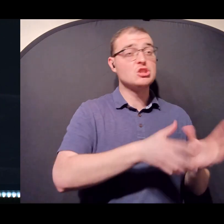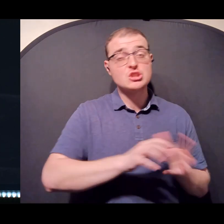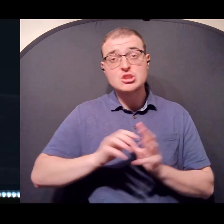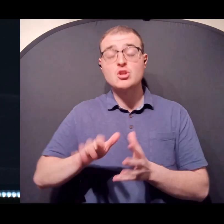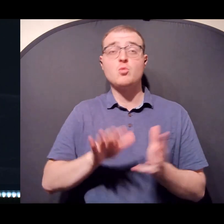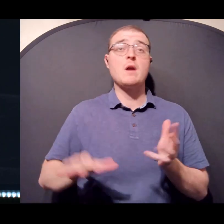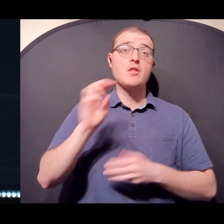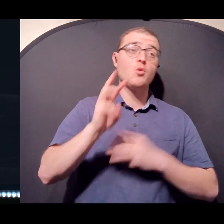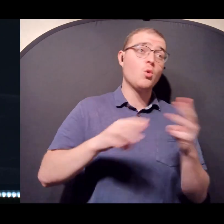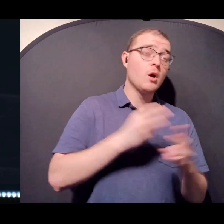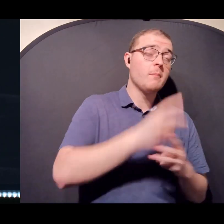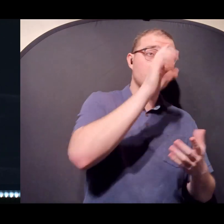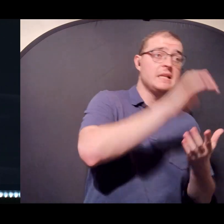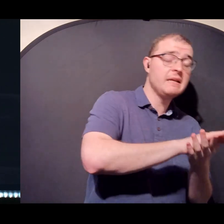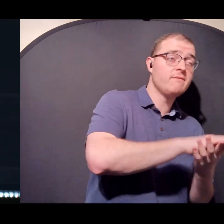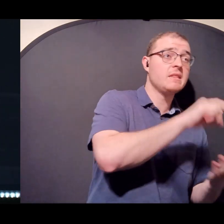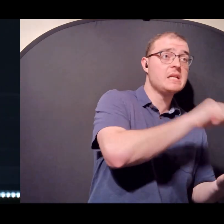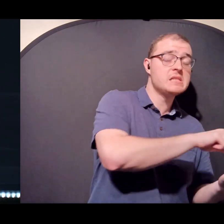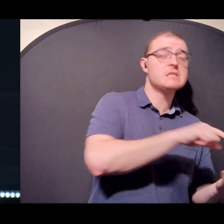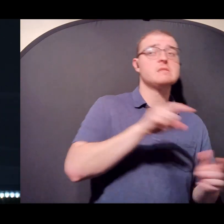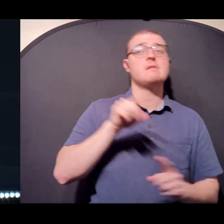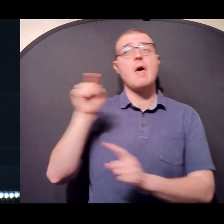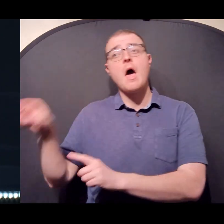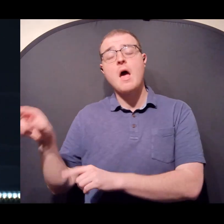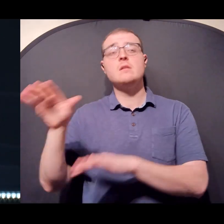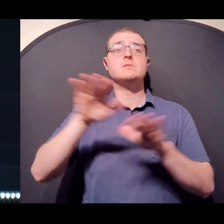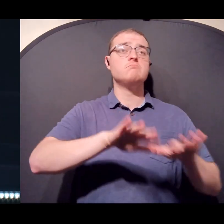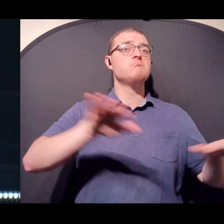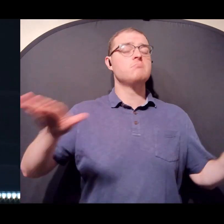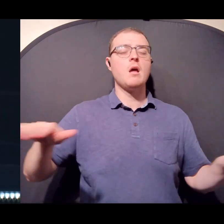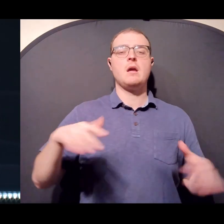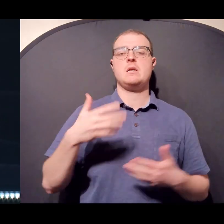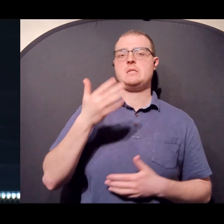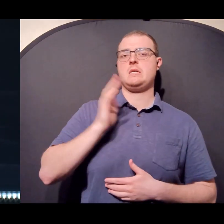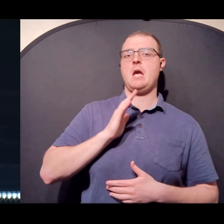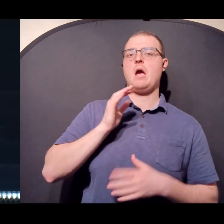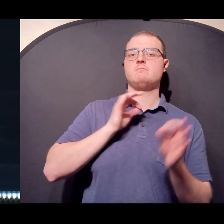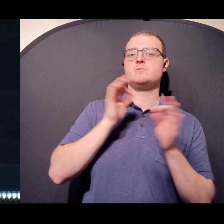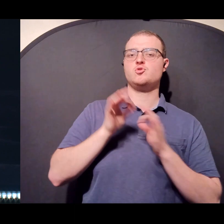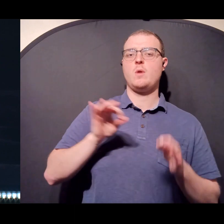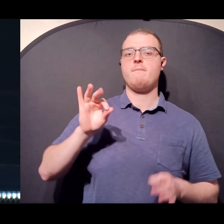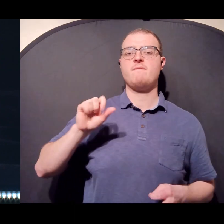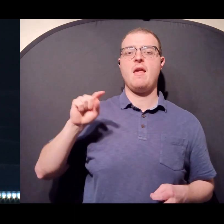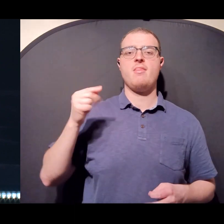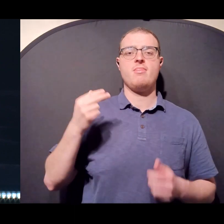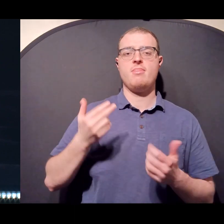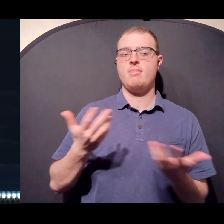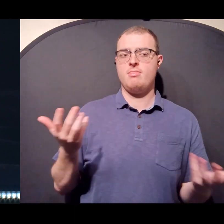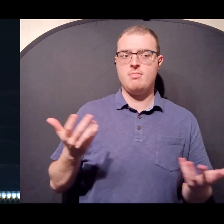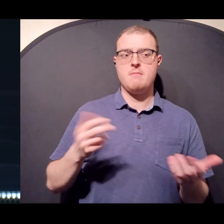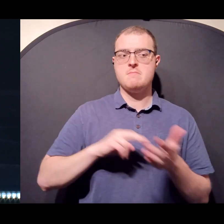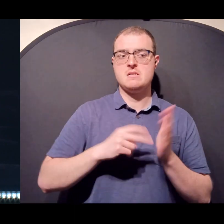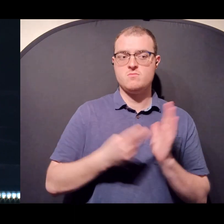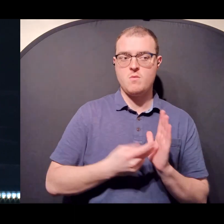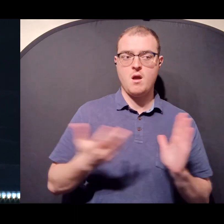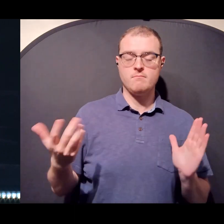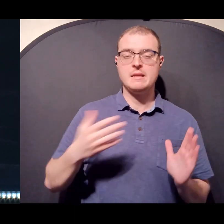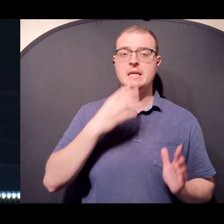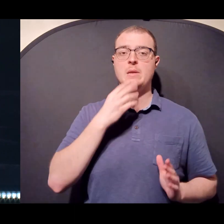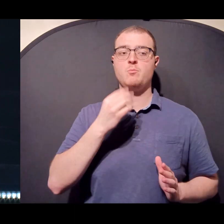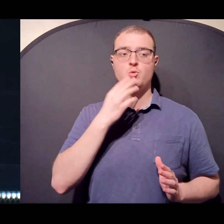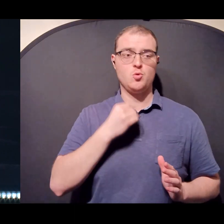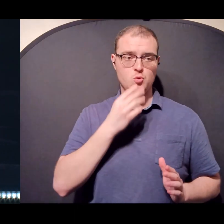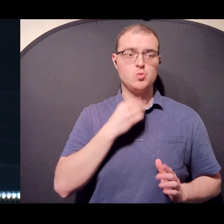communities in the world today. Faith in this, faith in that. But what's God's word say faith is. In Hebrews 11, 1, it says,